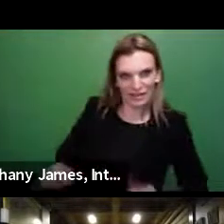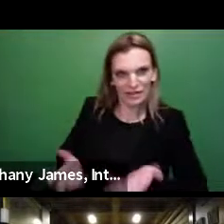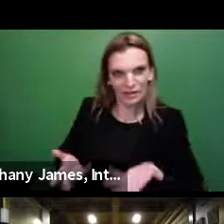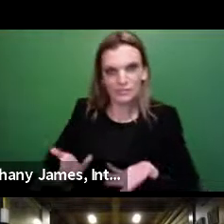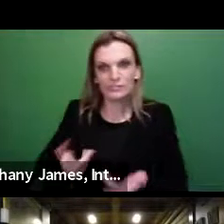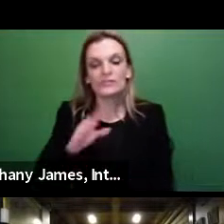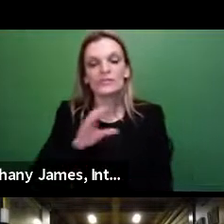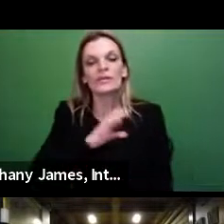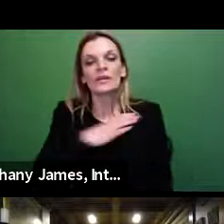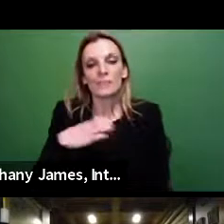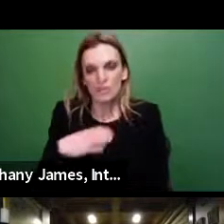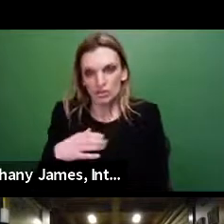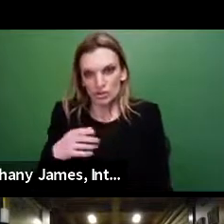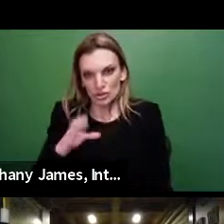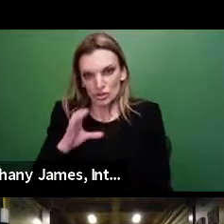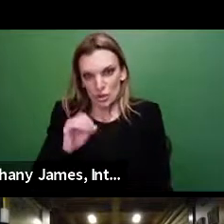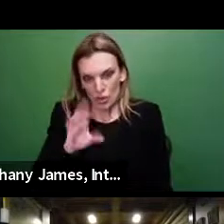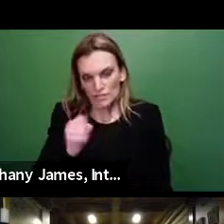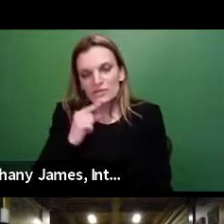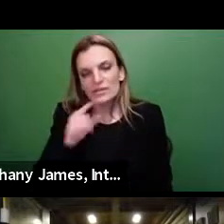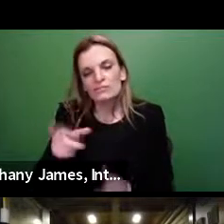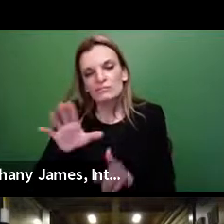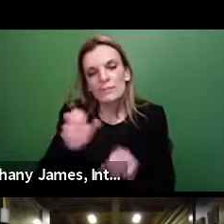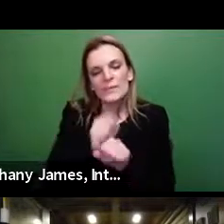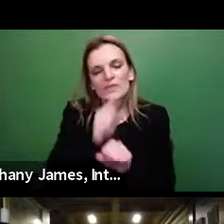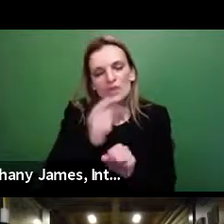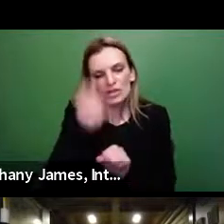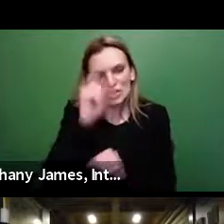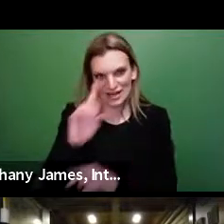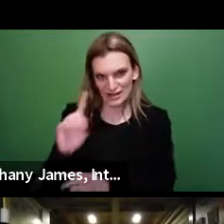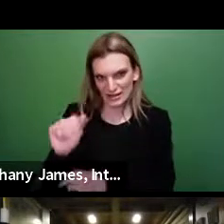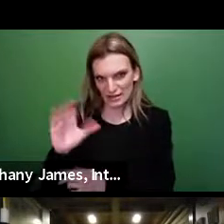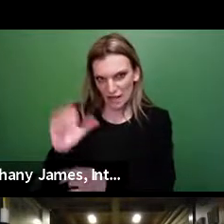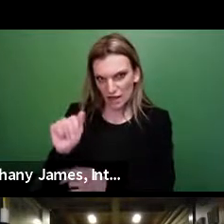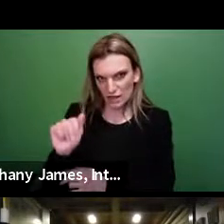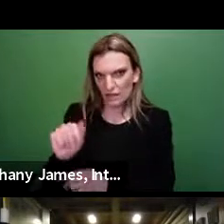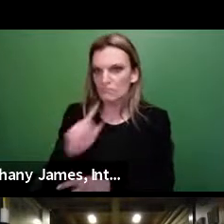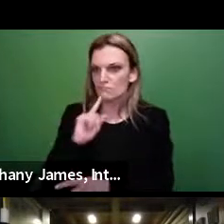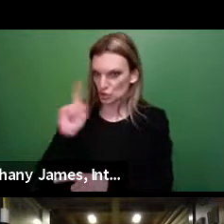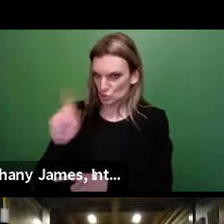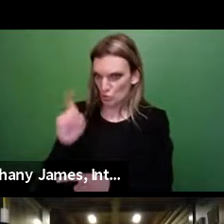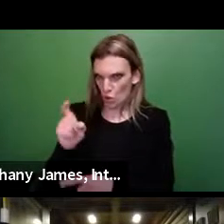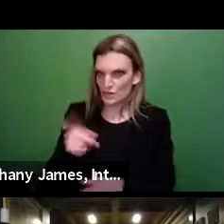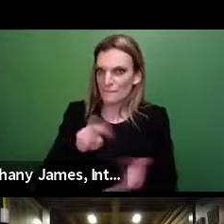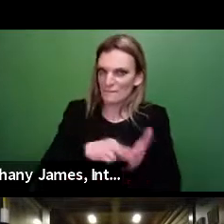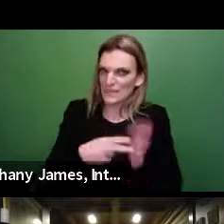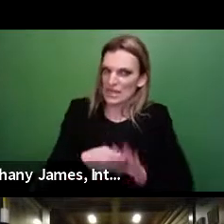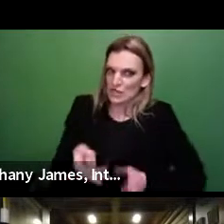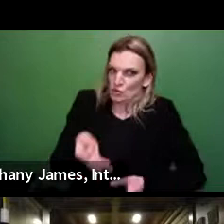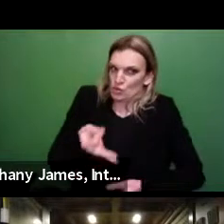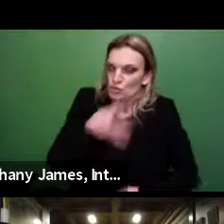that DACA personnel are in the pipeline for citizenship. That's what my understanding is.